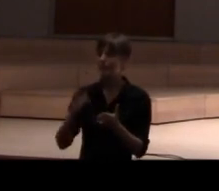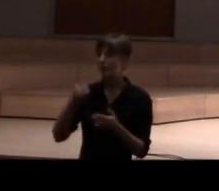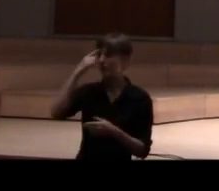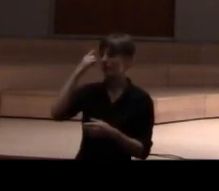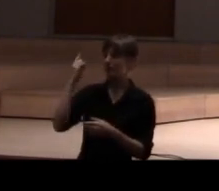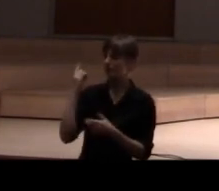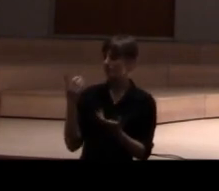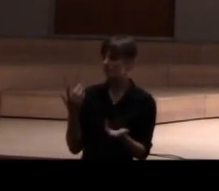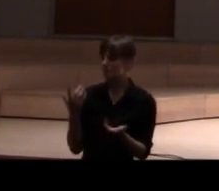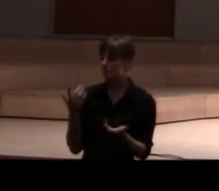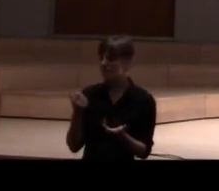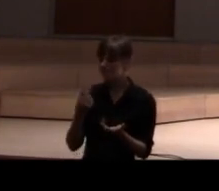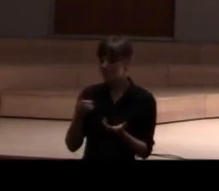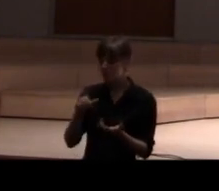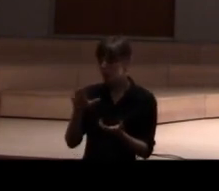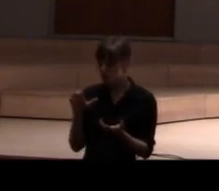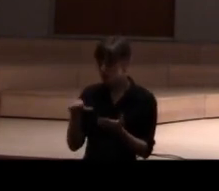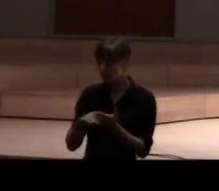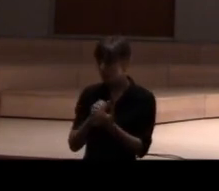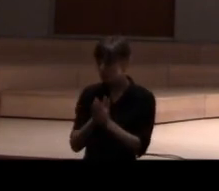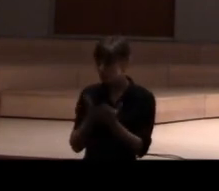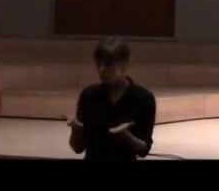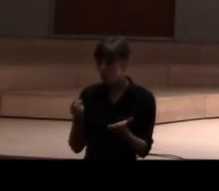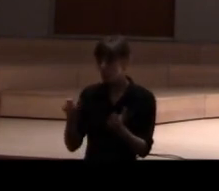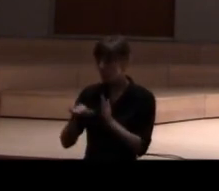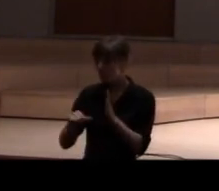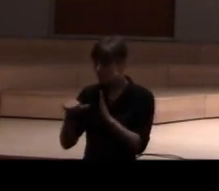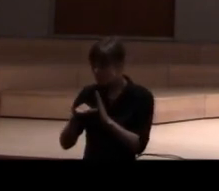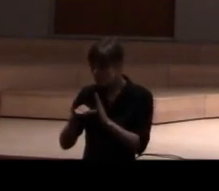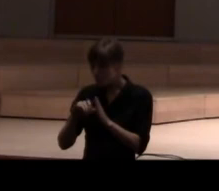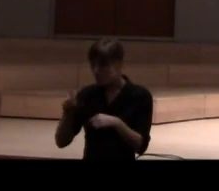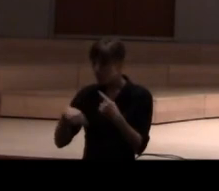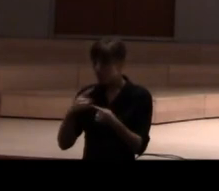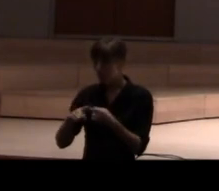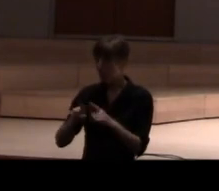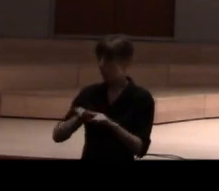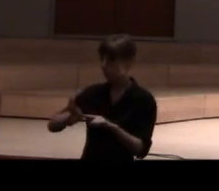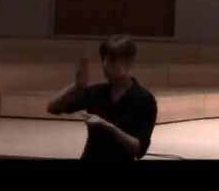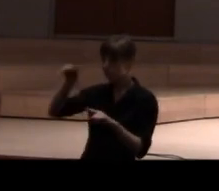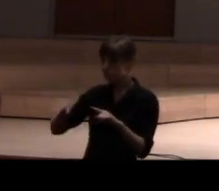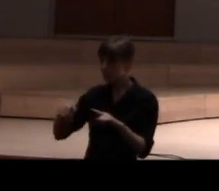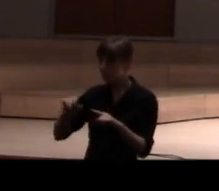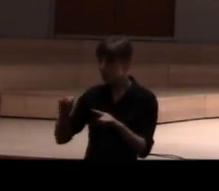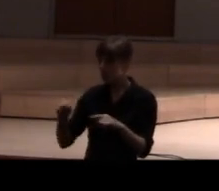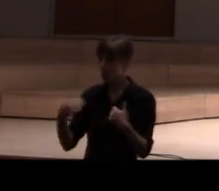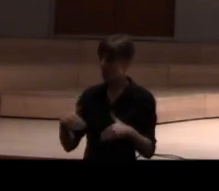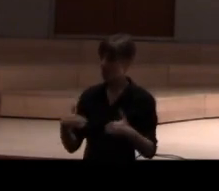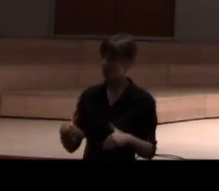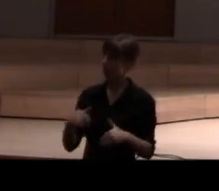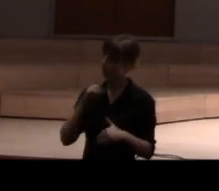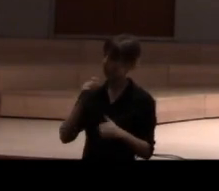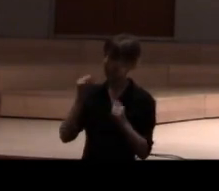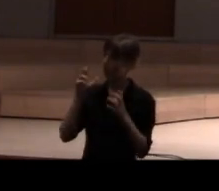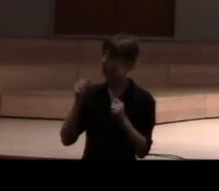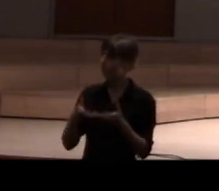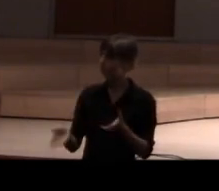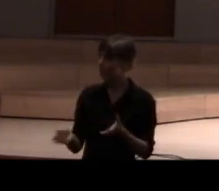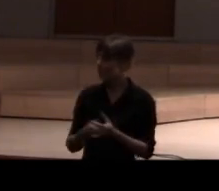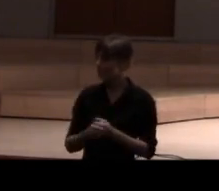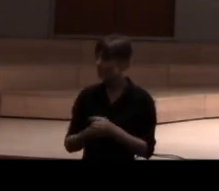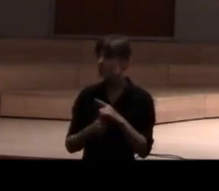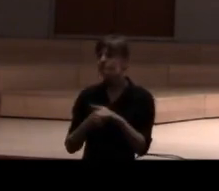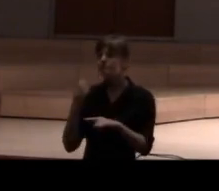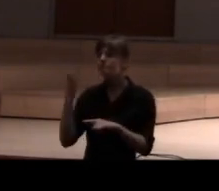book or a video about plot, you know, these are pretty awesome things. Now, why? I feel that